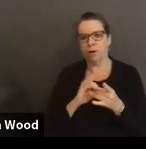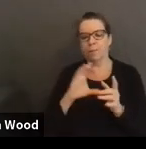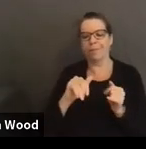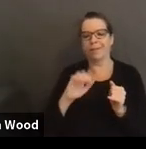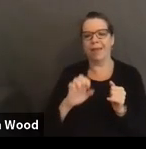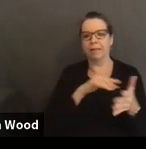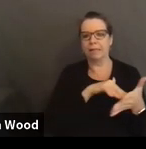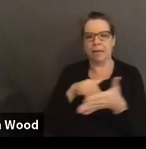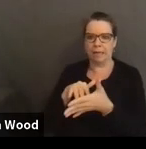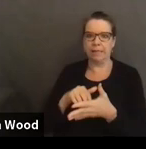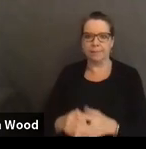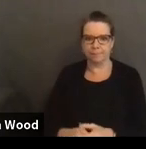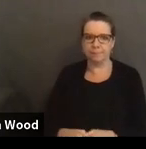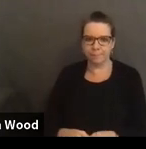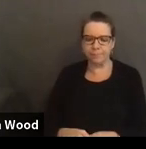studies.